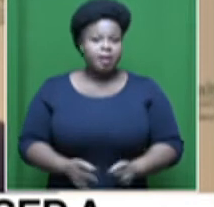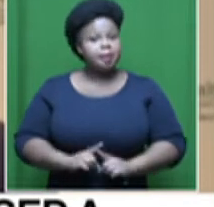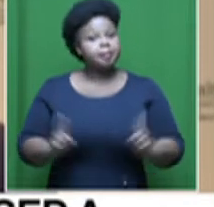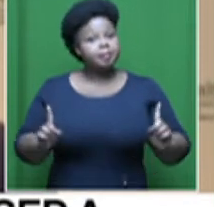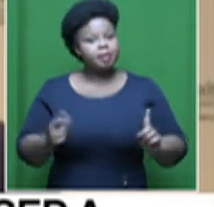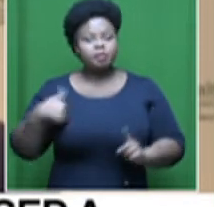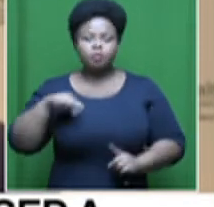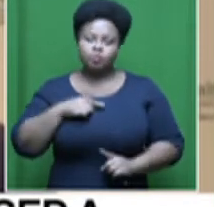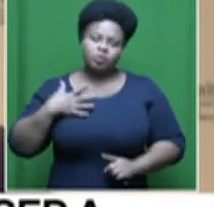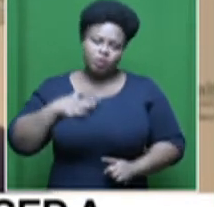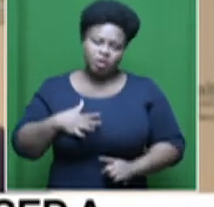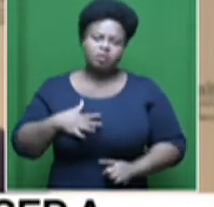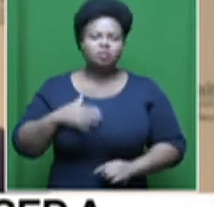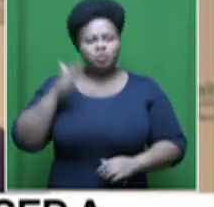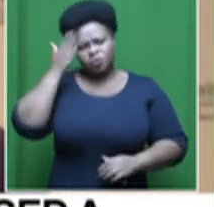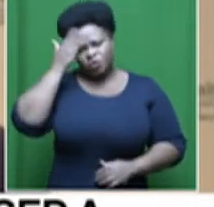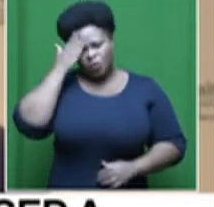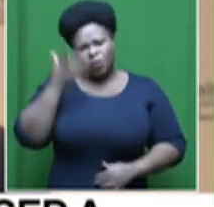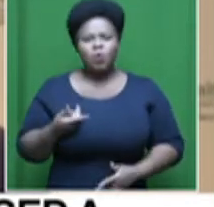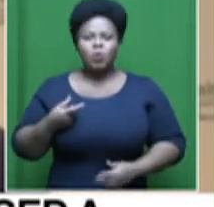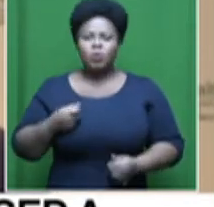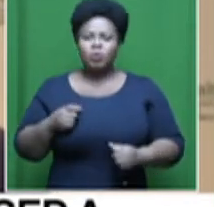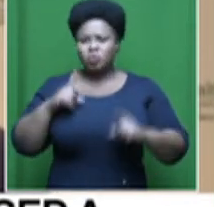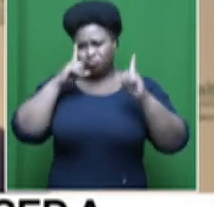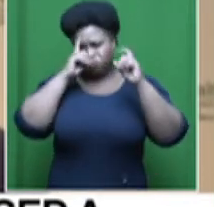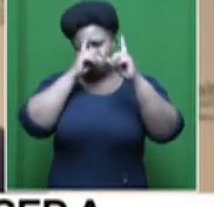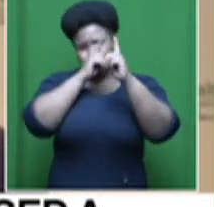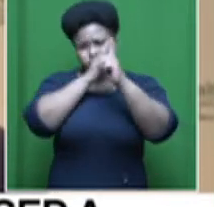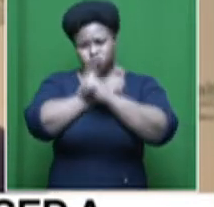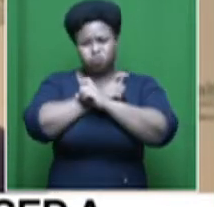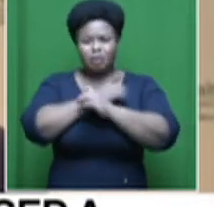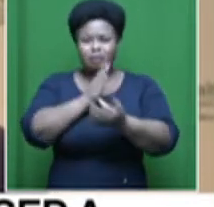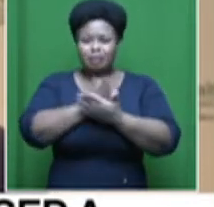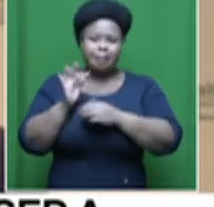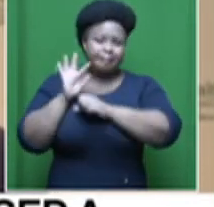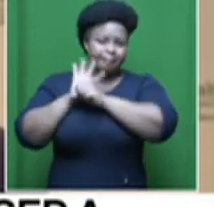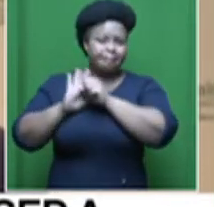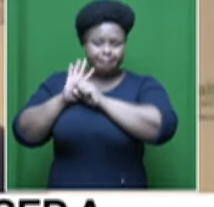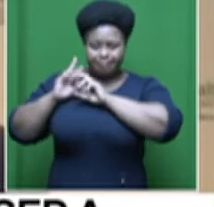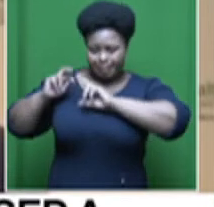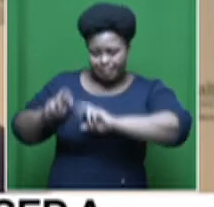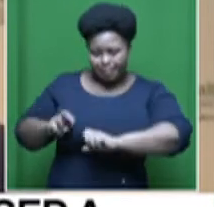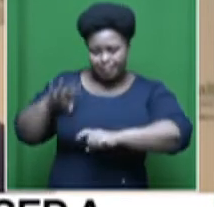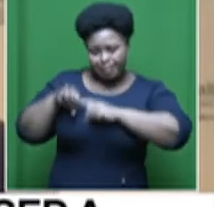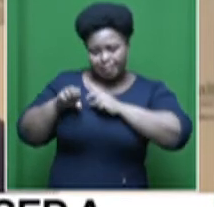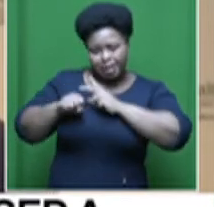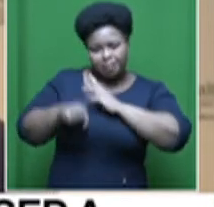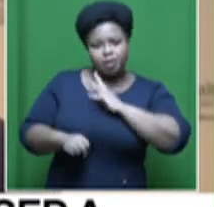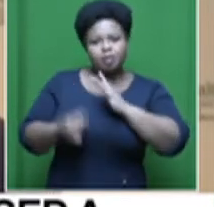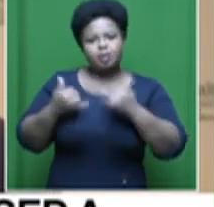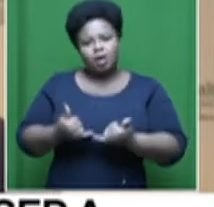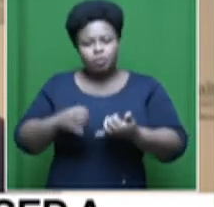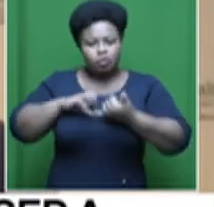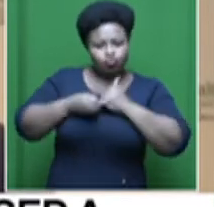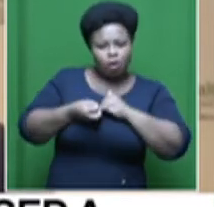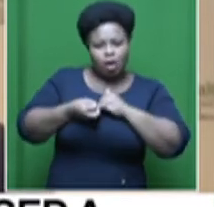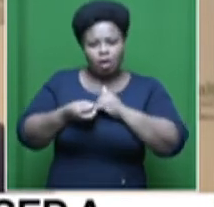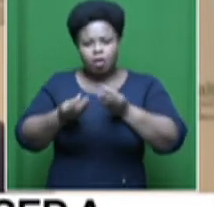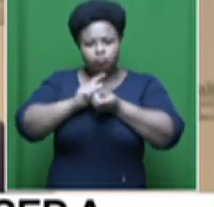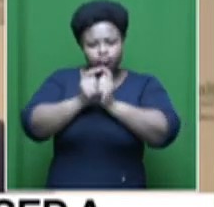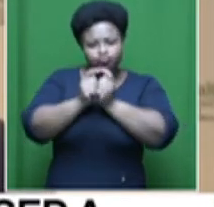to appreciate the complexity of the background on the scientific research findings that we have to navigate through and